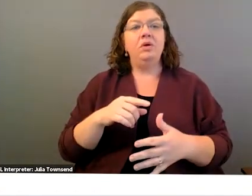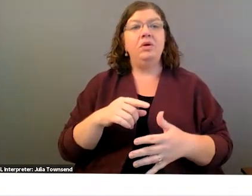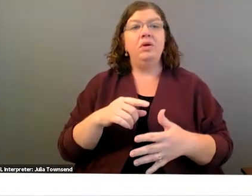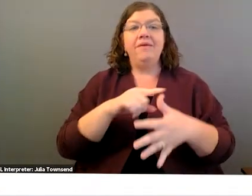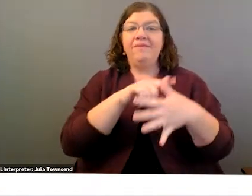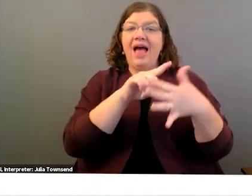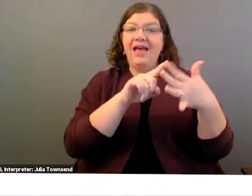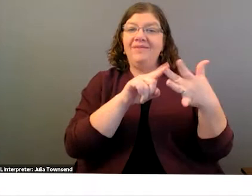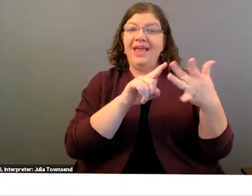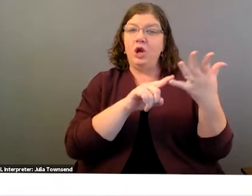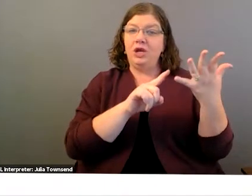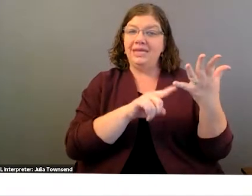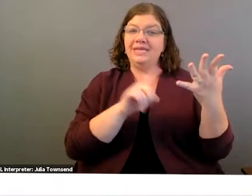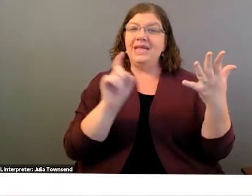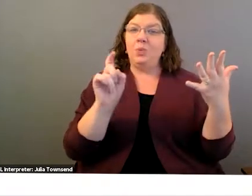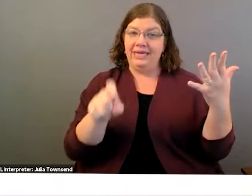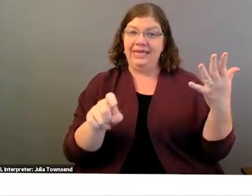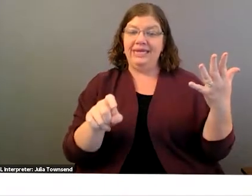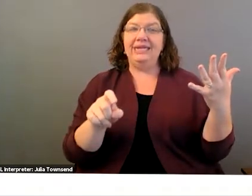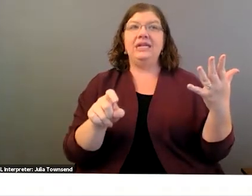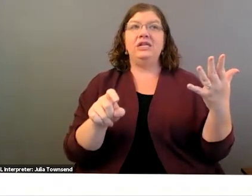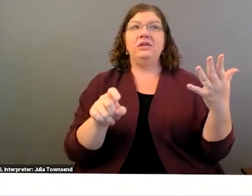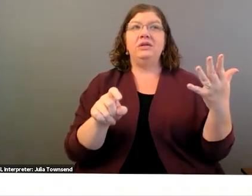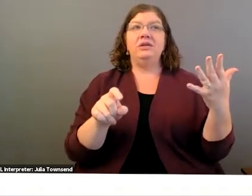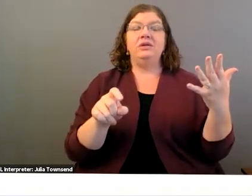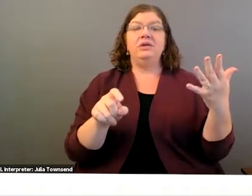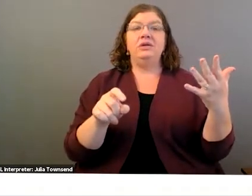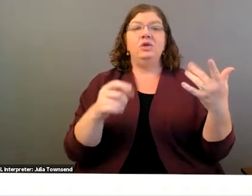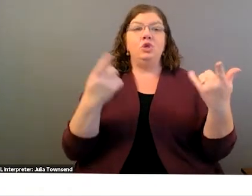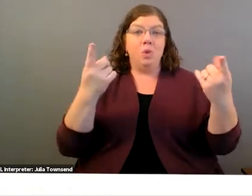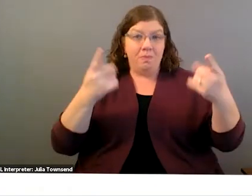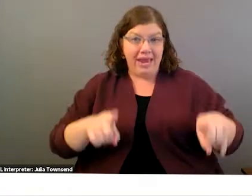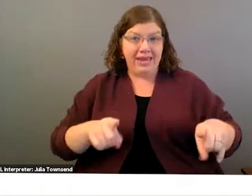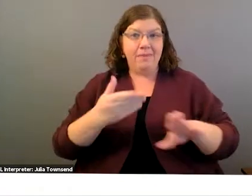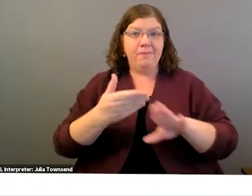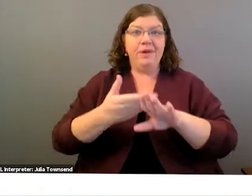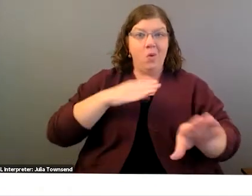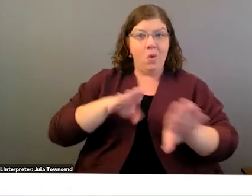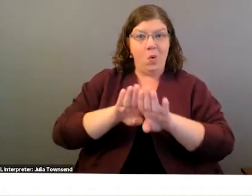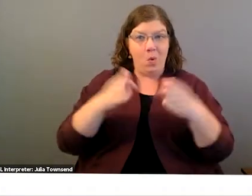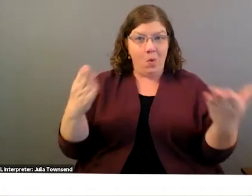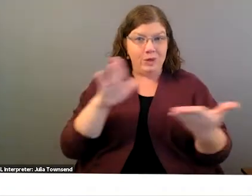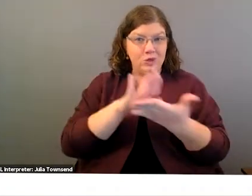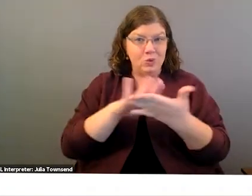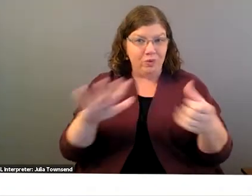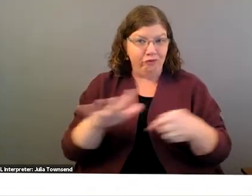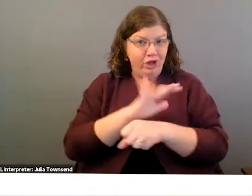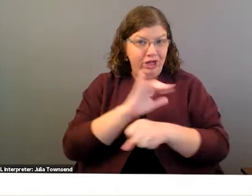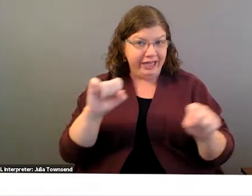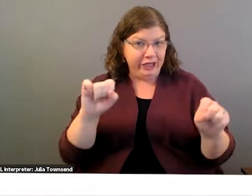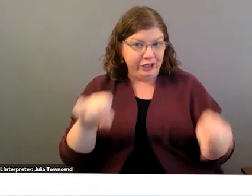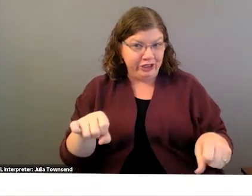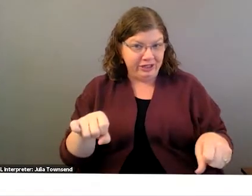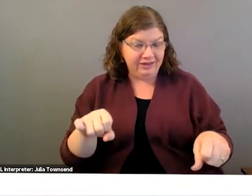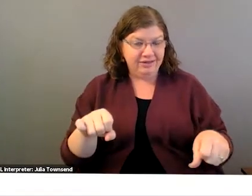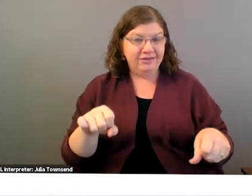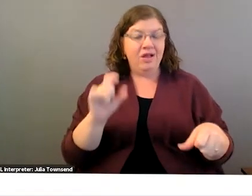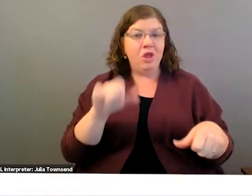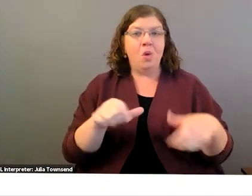to make happen before we could open school fully, and those have happened.